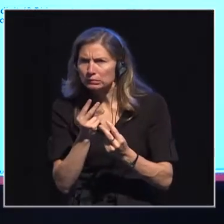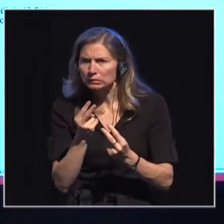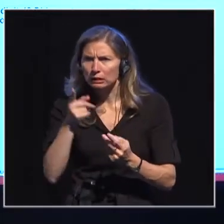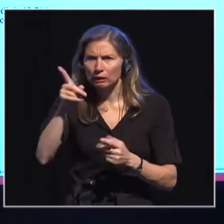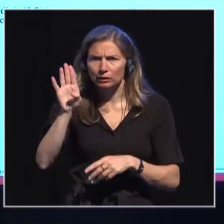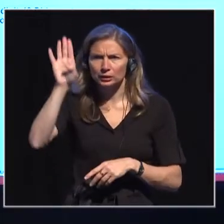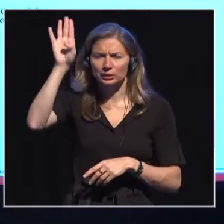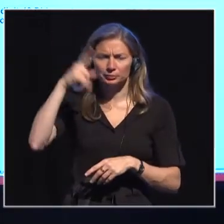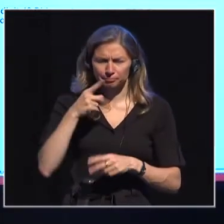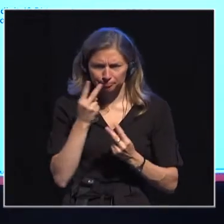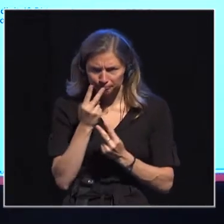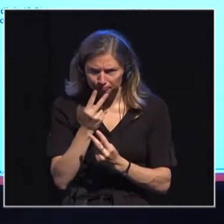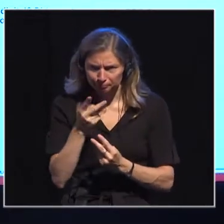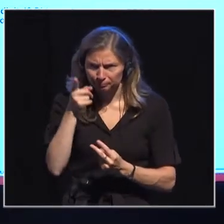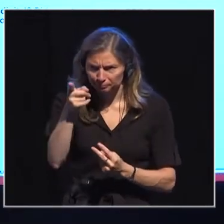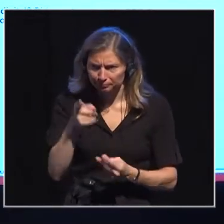Okay.